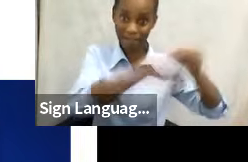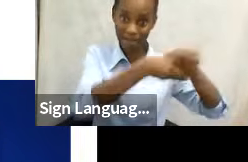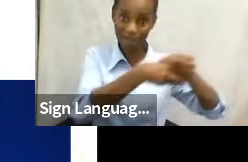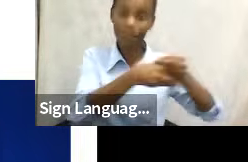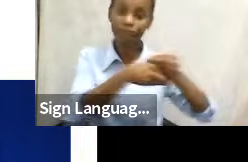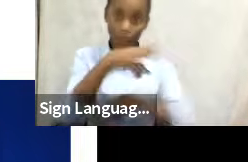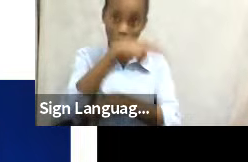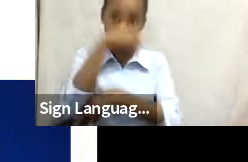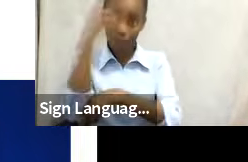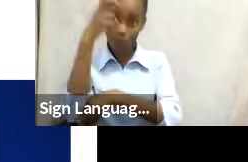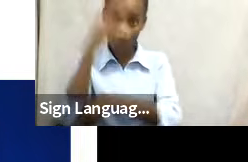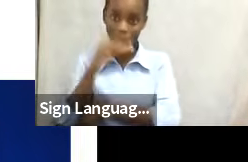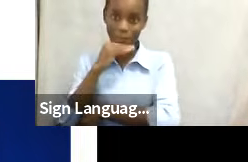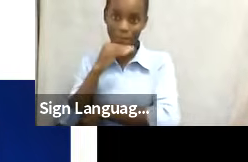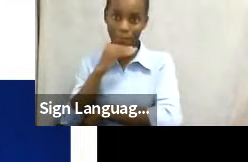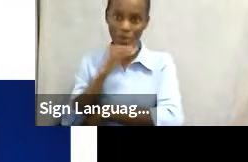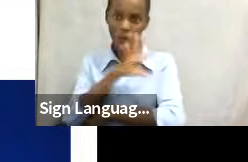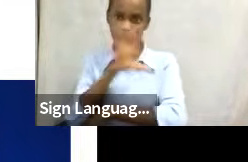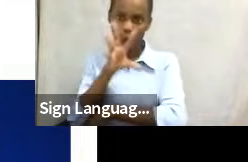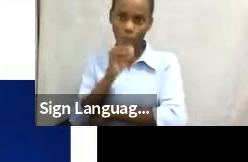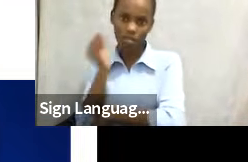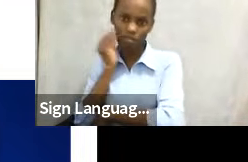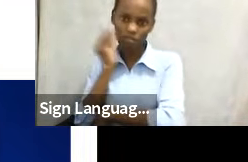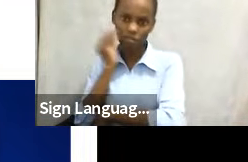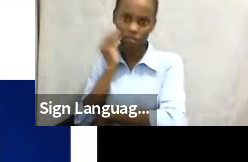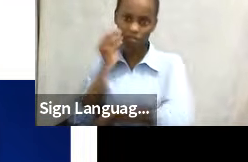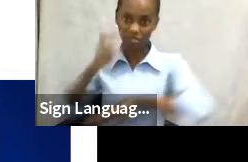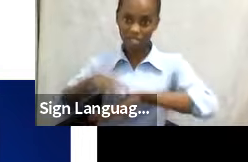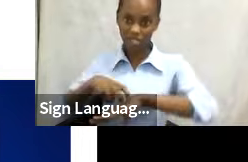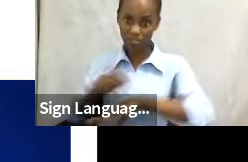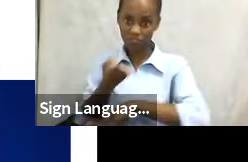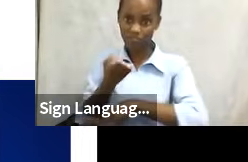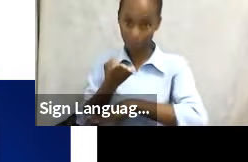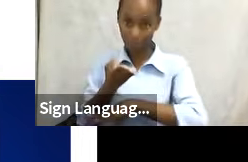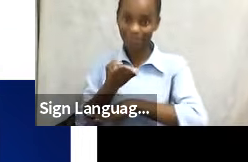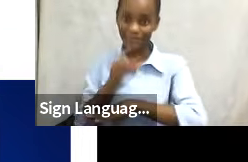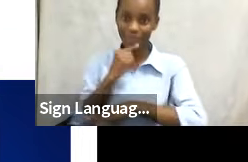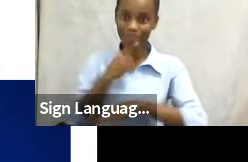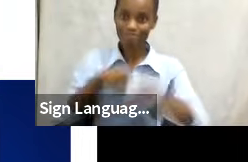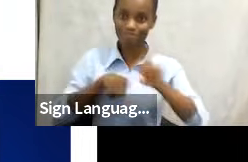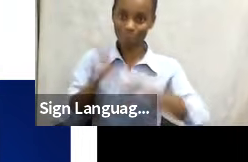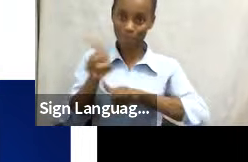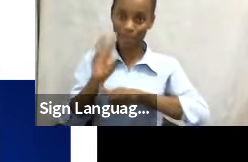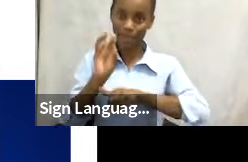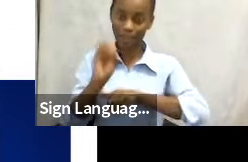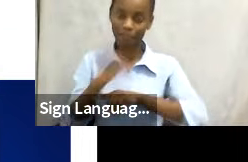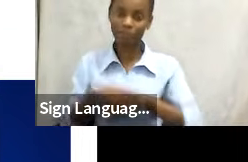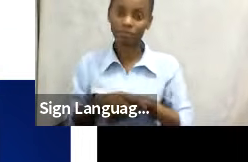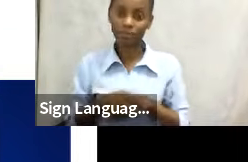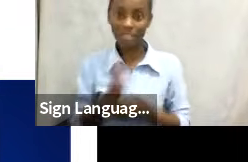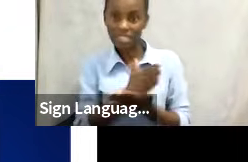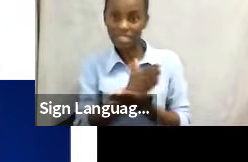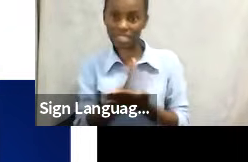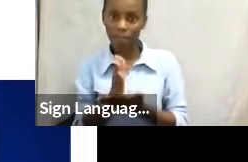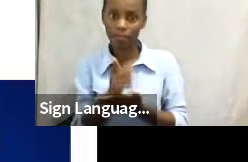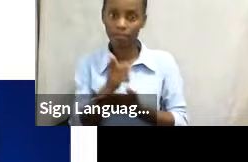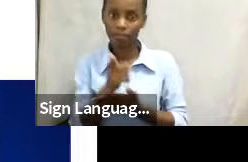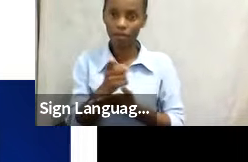have supplied all the information required. In some sections, fields will be pre-populated.